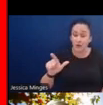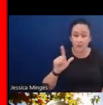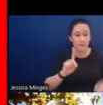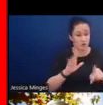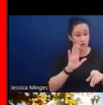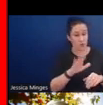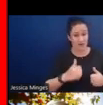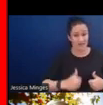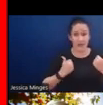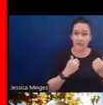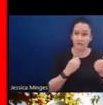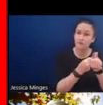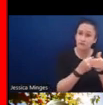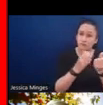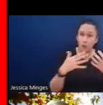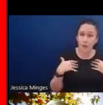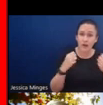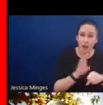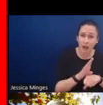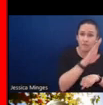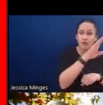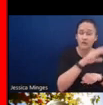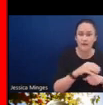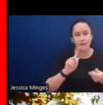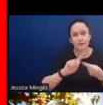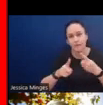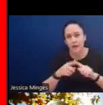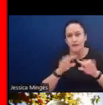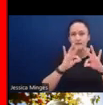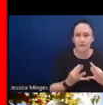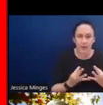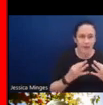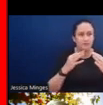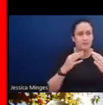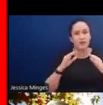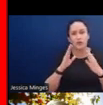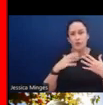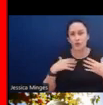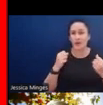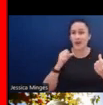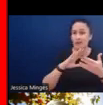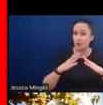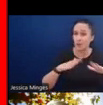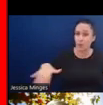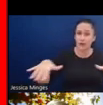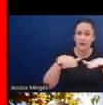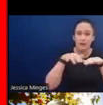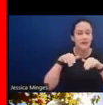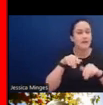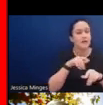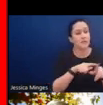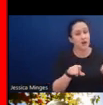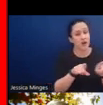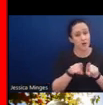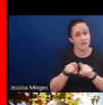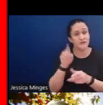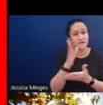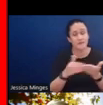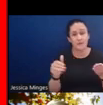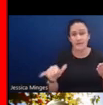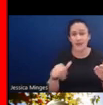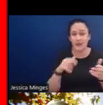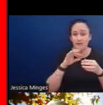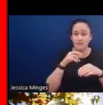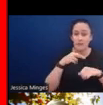supportive of your recovery, so positive relationships with friends, family, also the recovery community. And then part of it, though, does also refer to